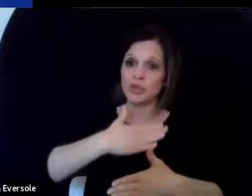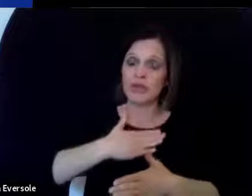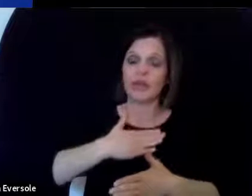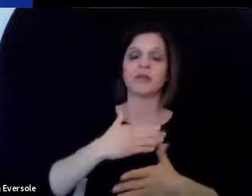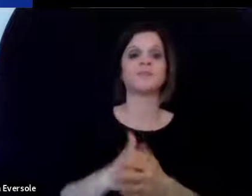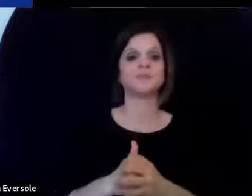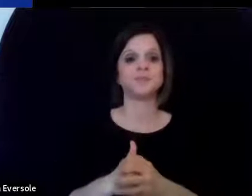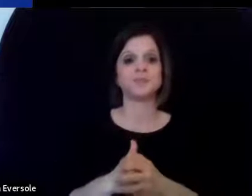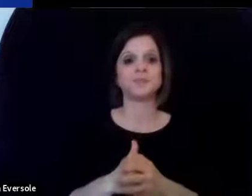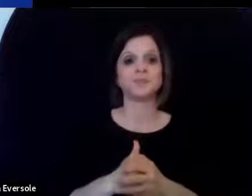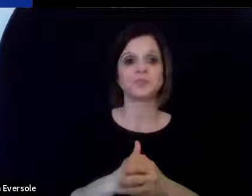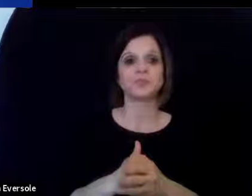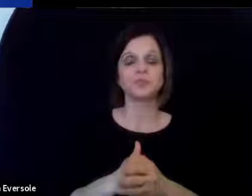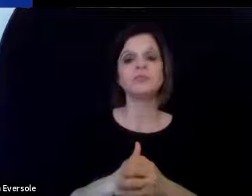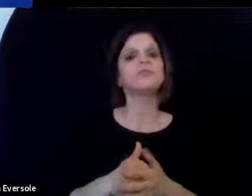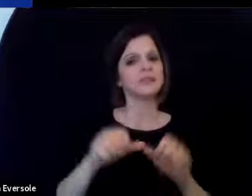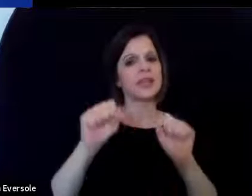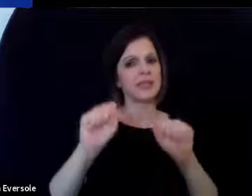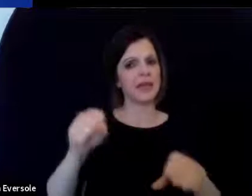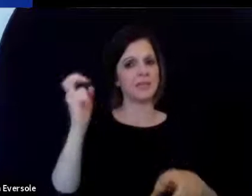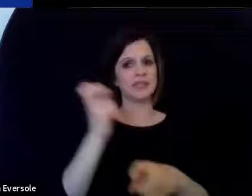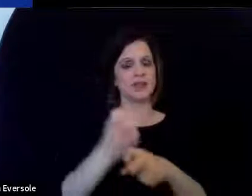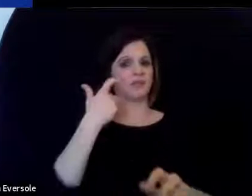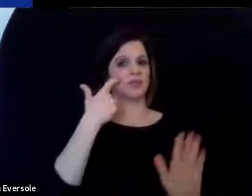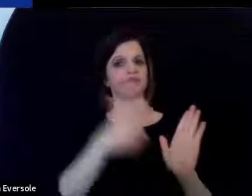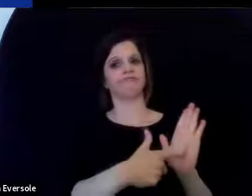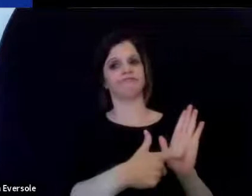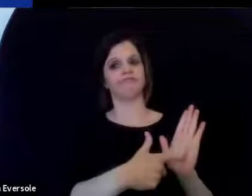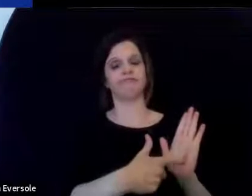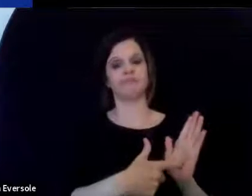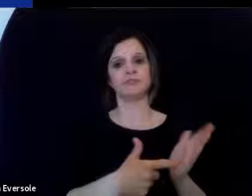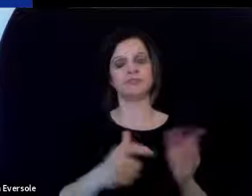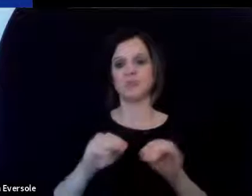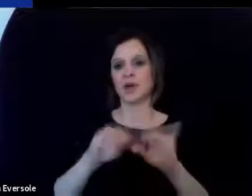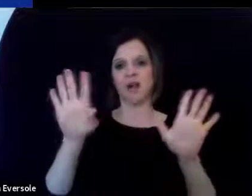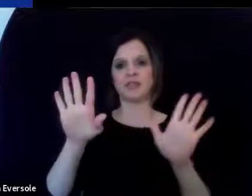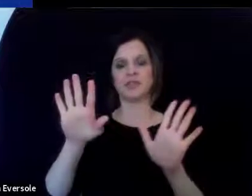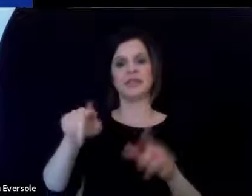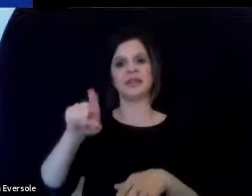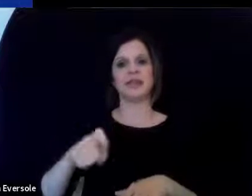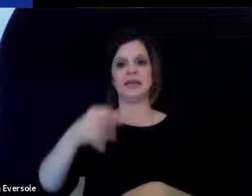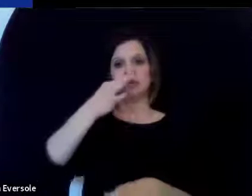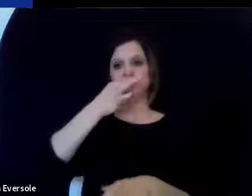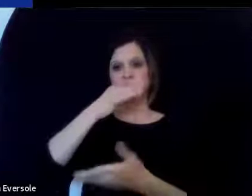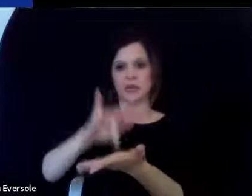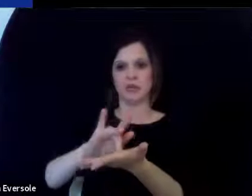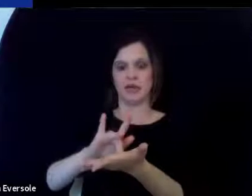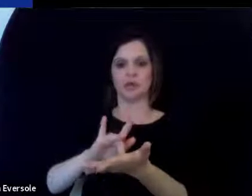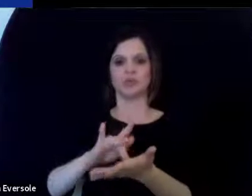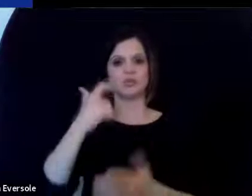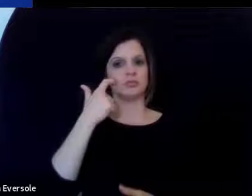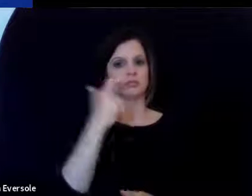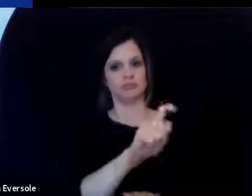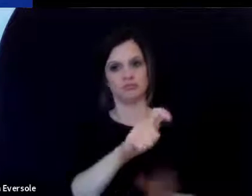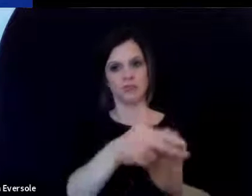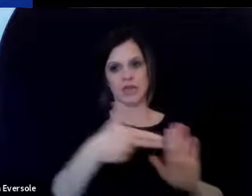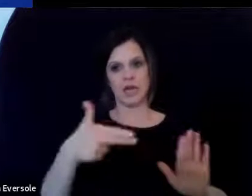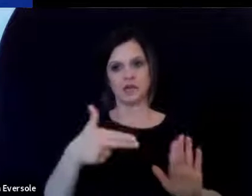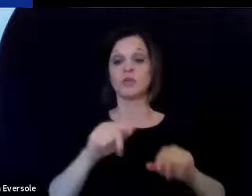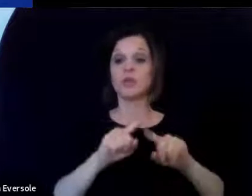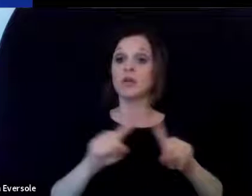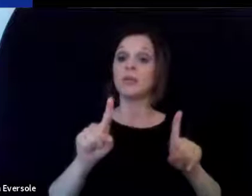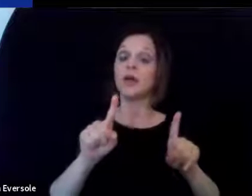This can be difficult to diagnose. Obviously, you need a medical professional to diagnose this, but kinds of things that you